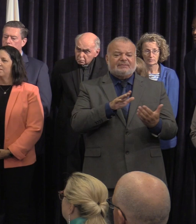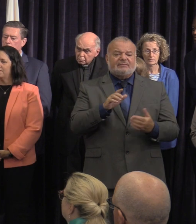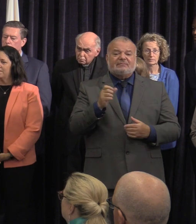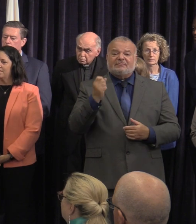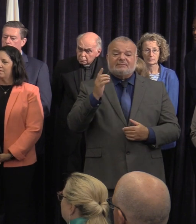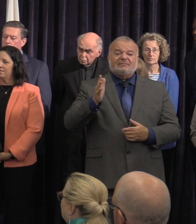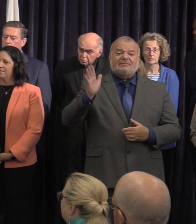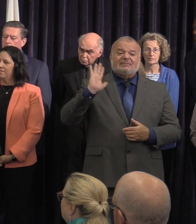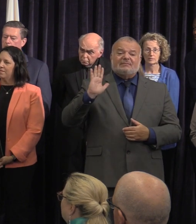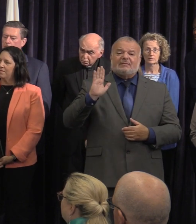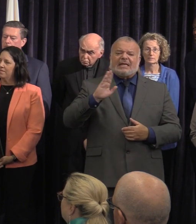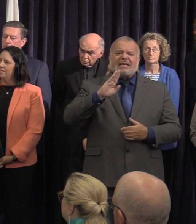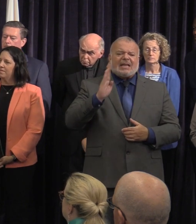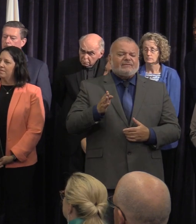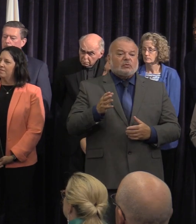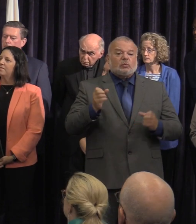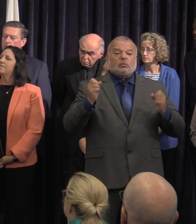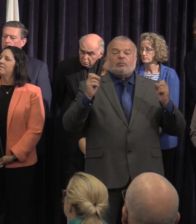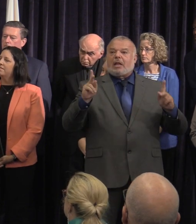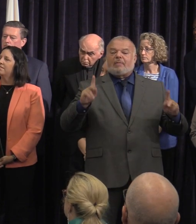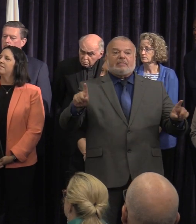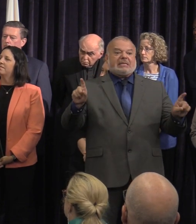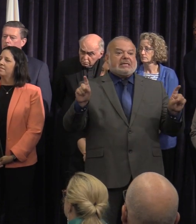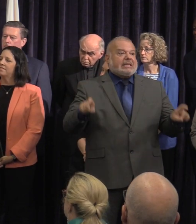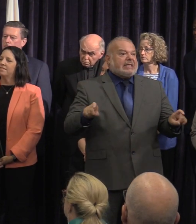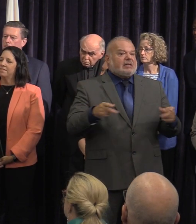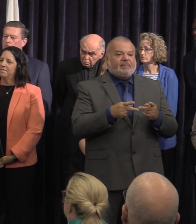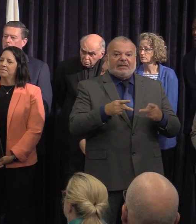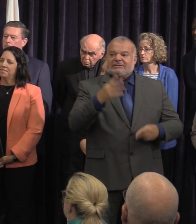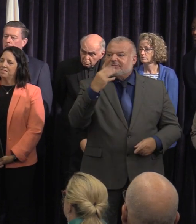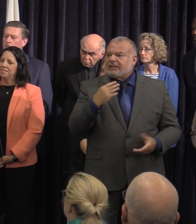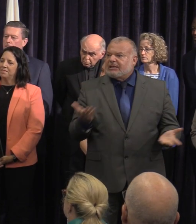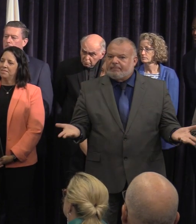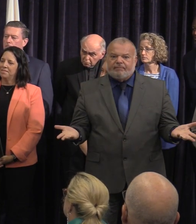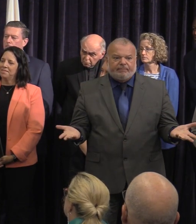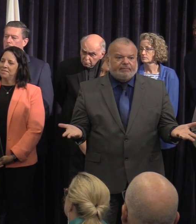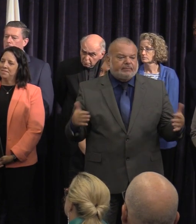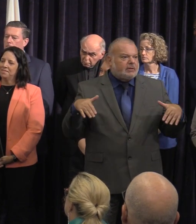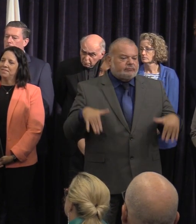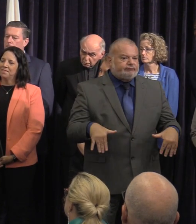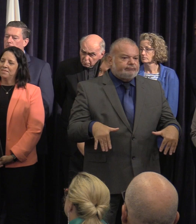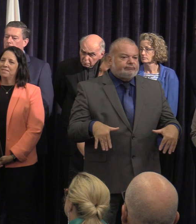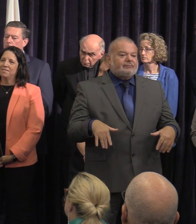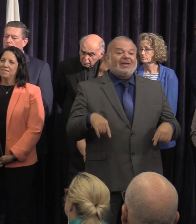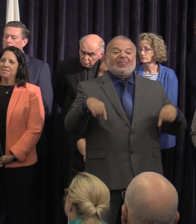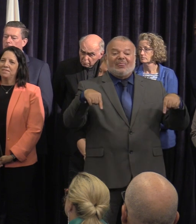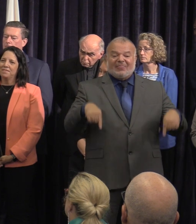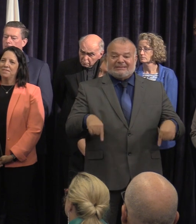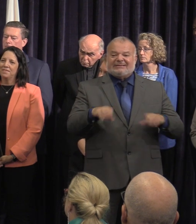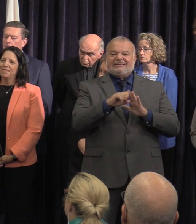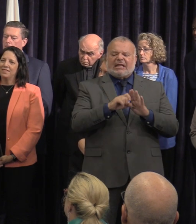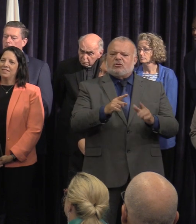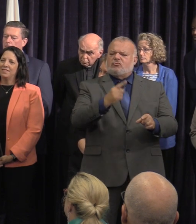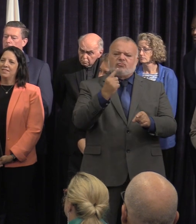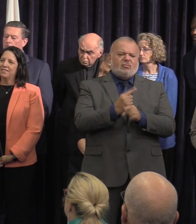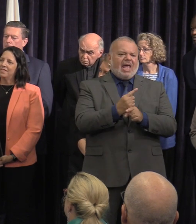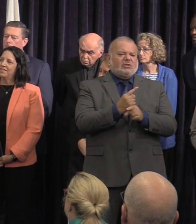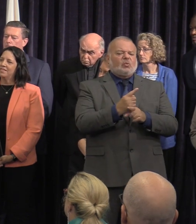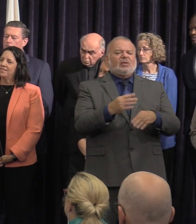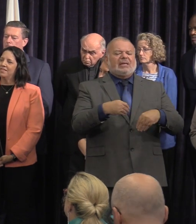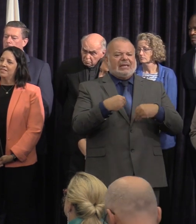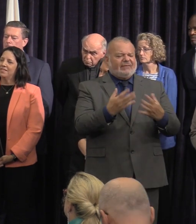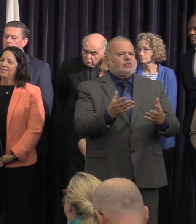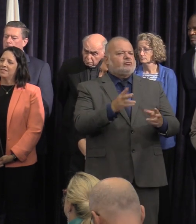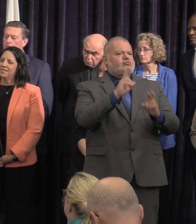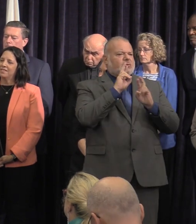for emergency shelter. Our state has done the right thing, treating families with the dignity and respect